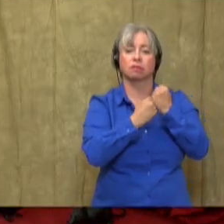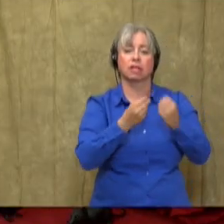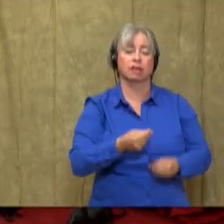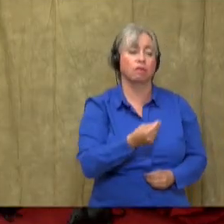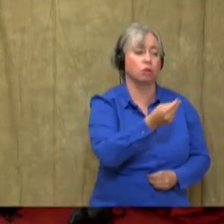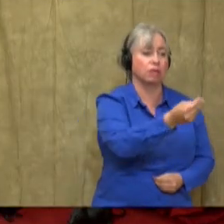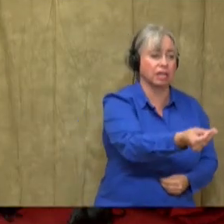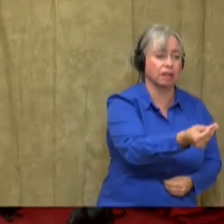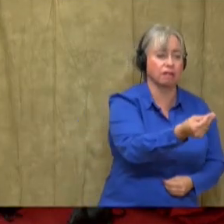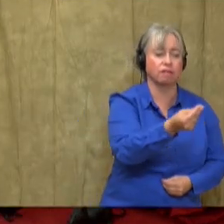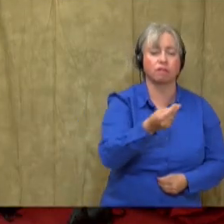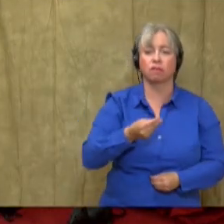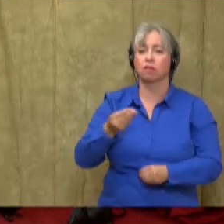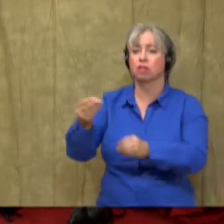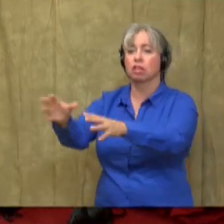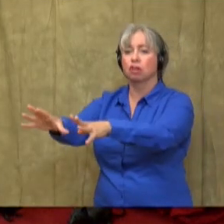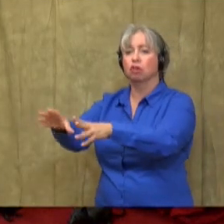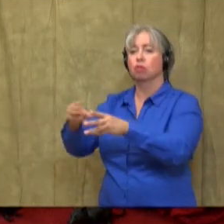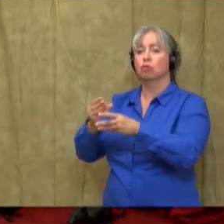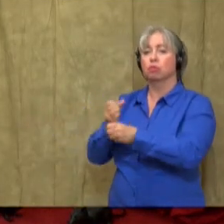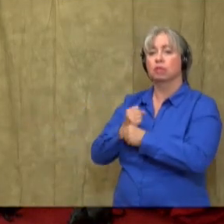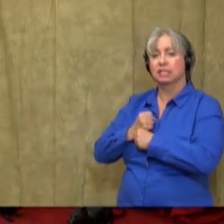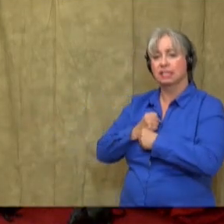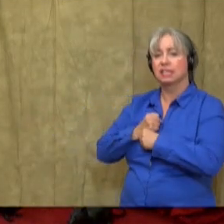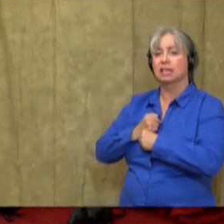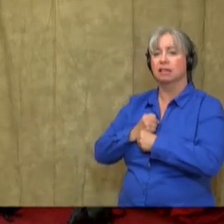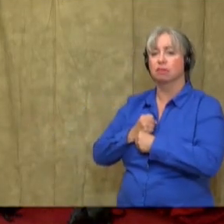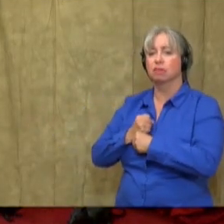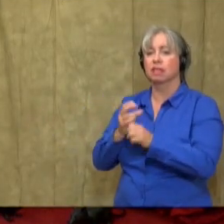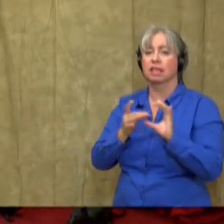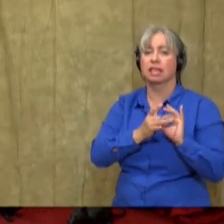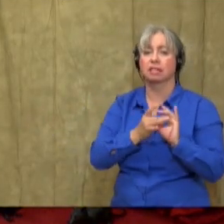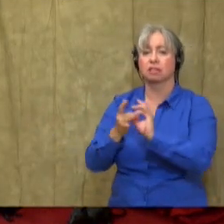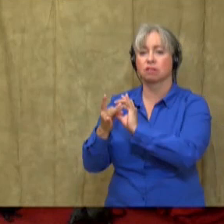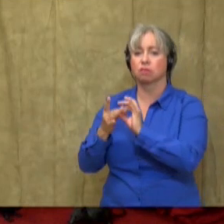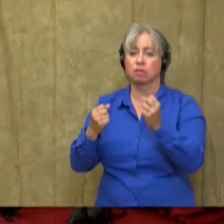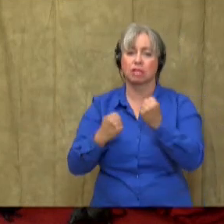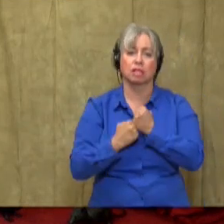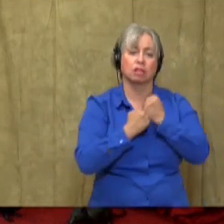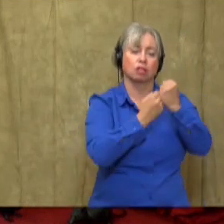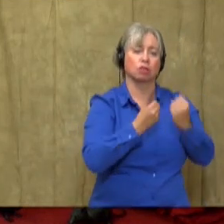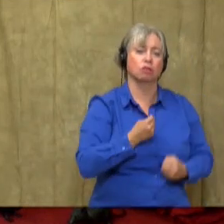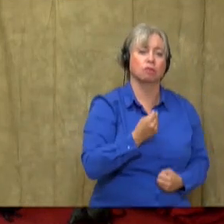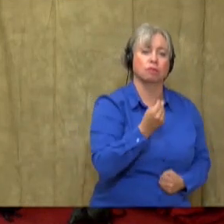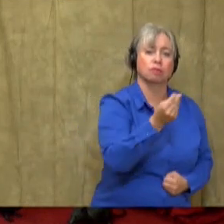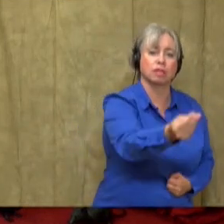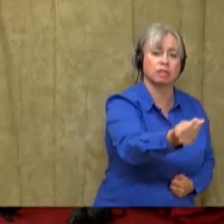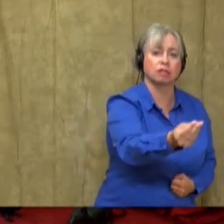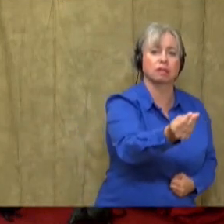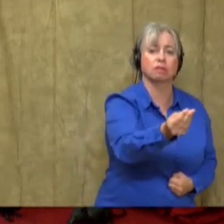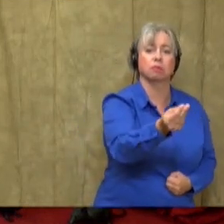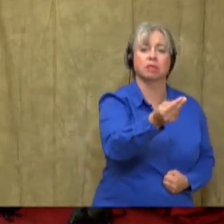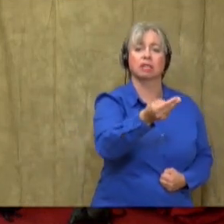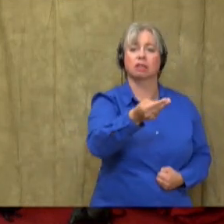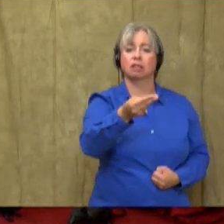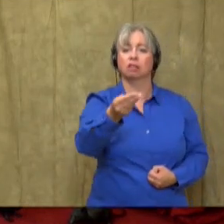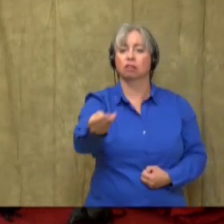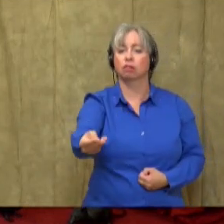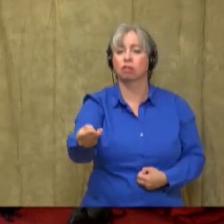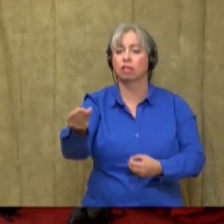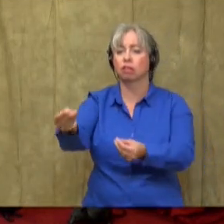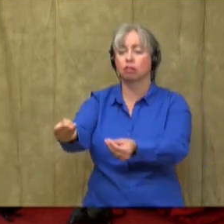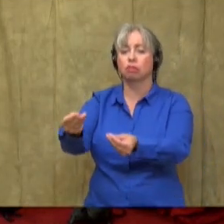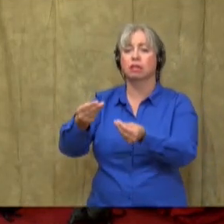a vassal. This relationship formed this allegiance. I give to you, you give to me.